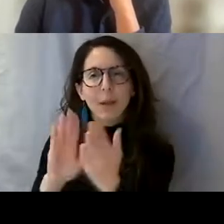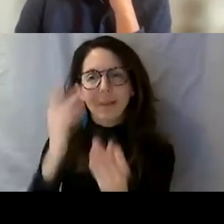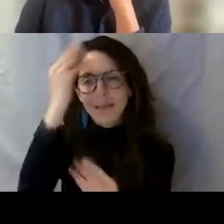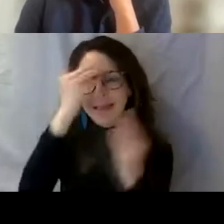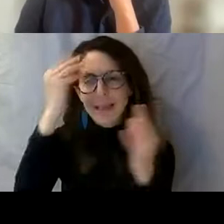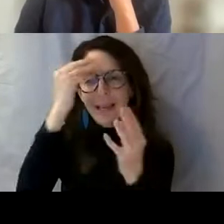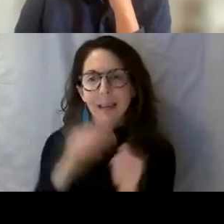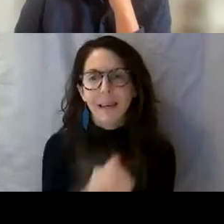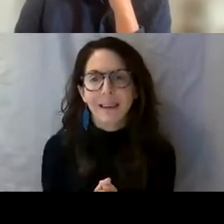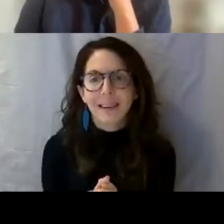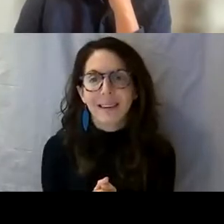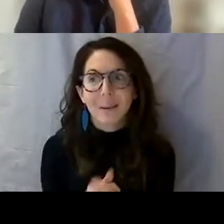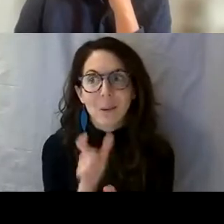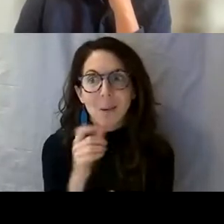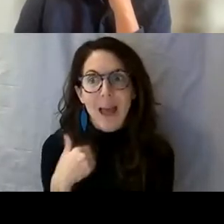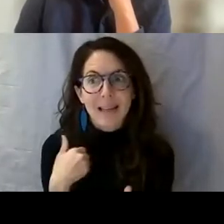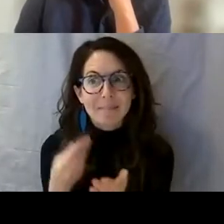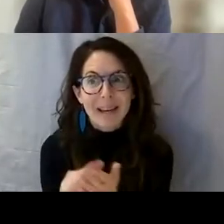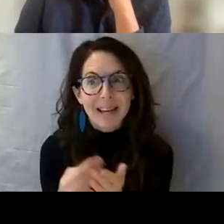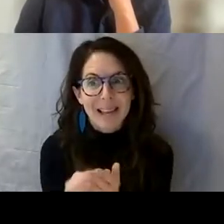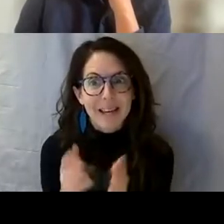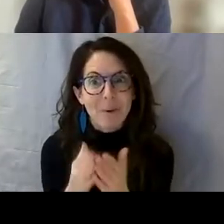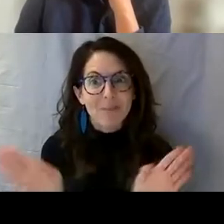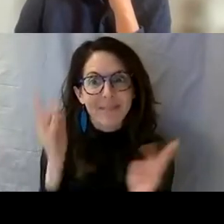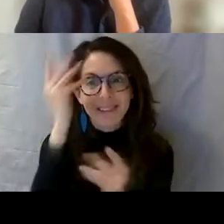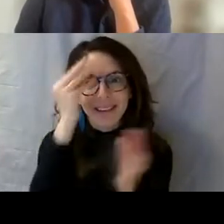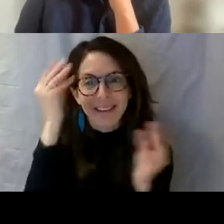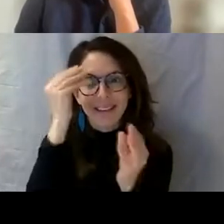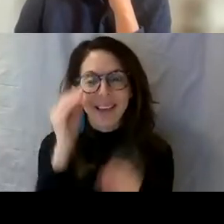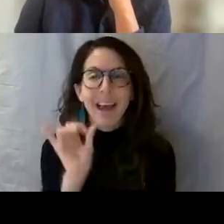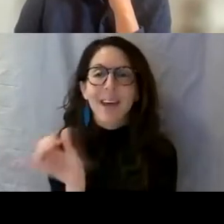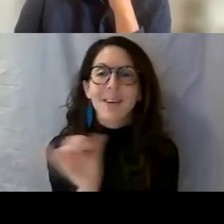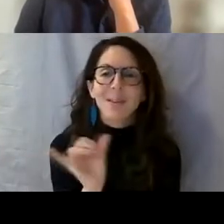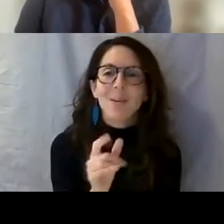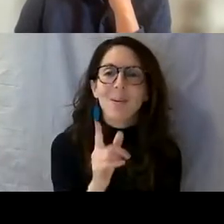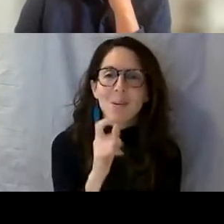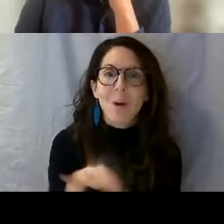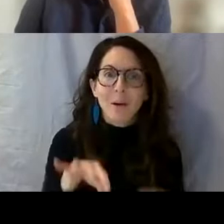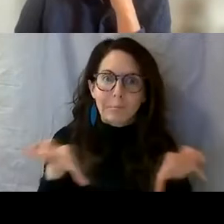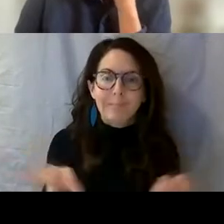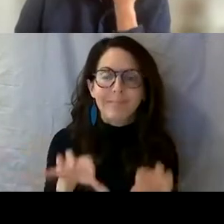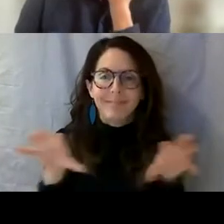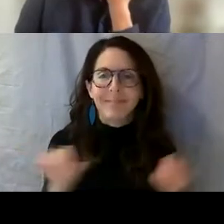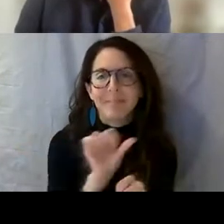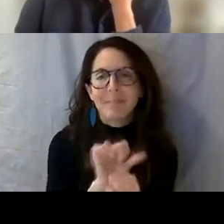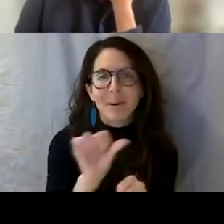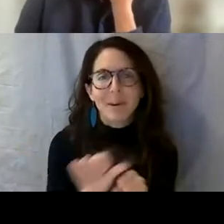Those with money, as well as those who are doing the work.